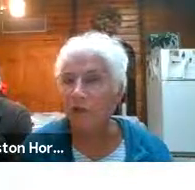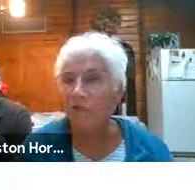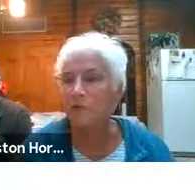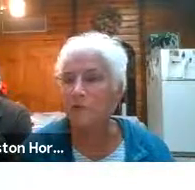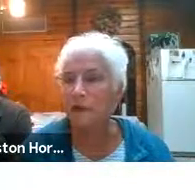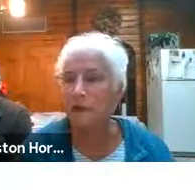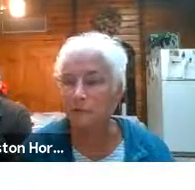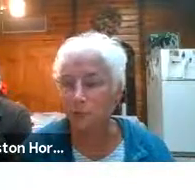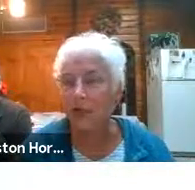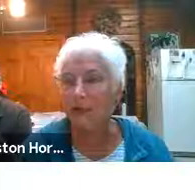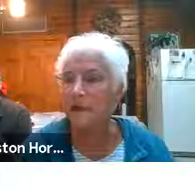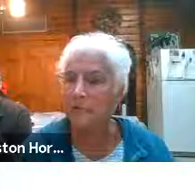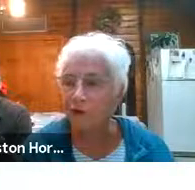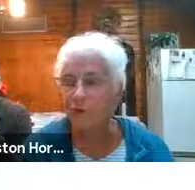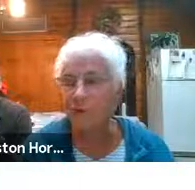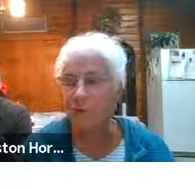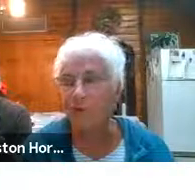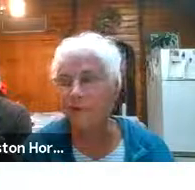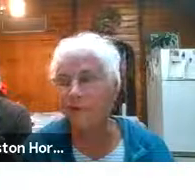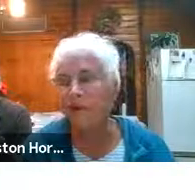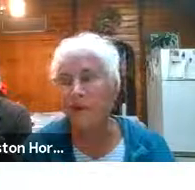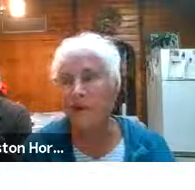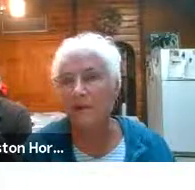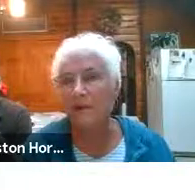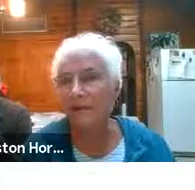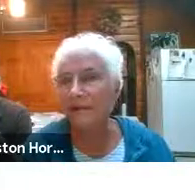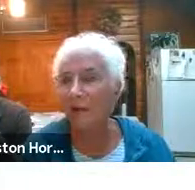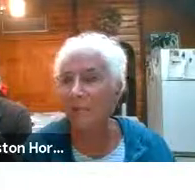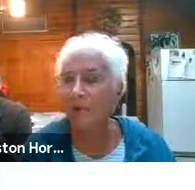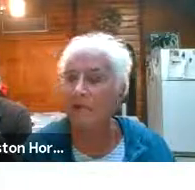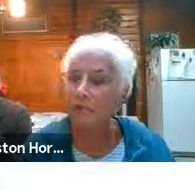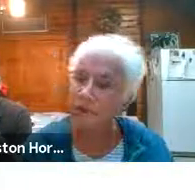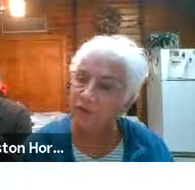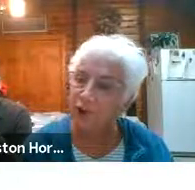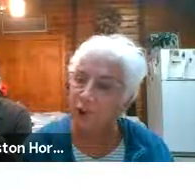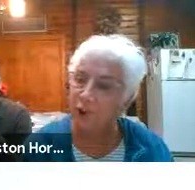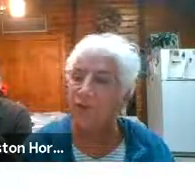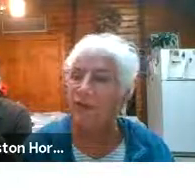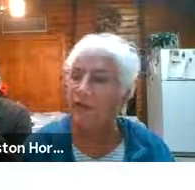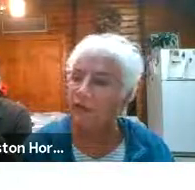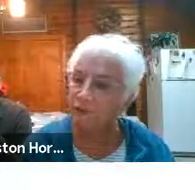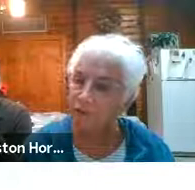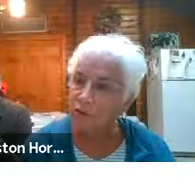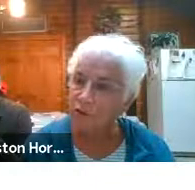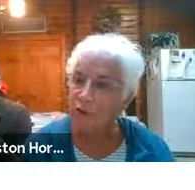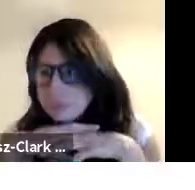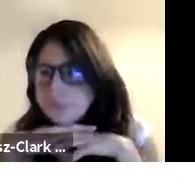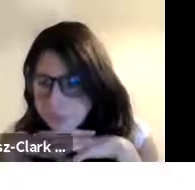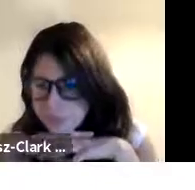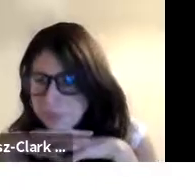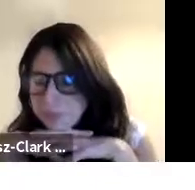been hospitalized, after they've been stabilized, and then they need help with follow-up and getting to